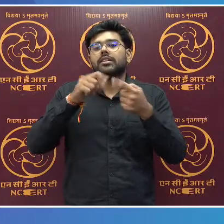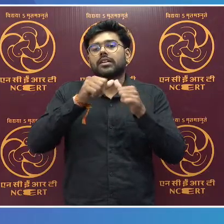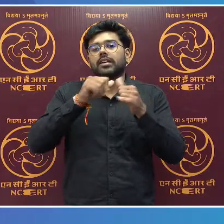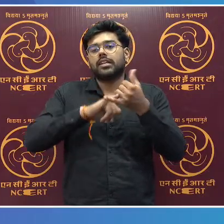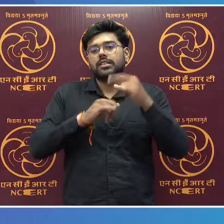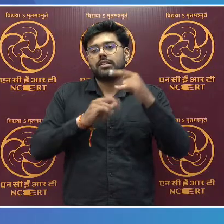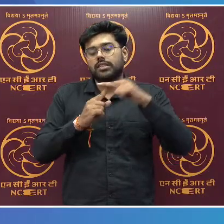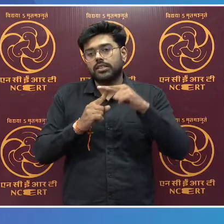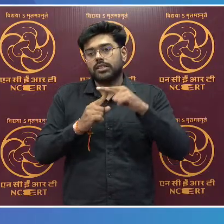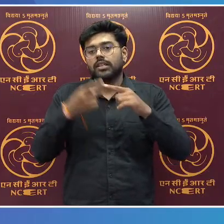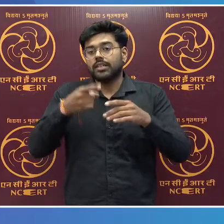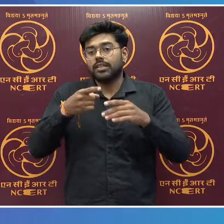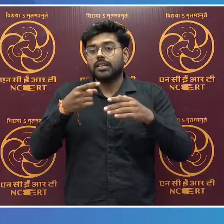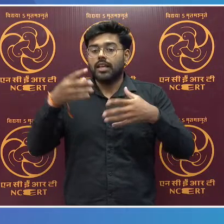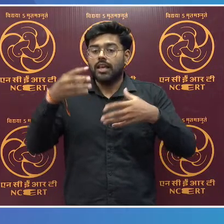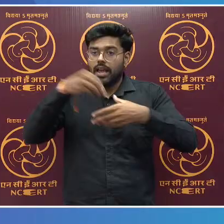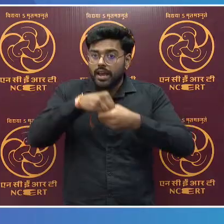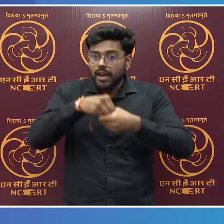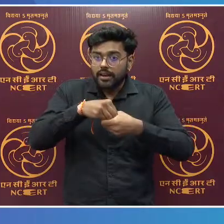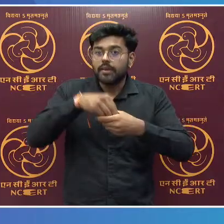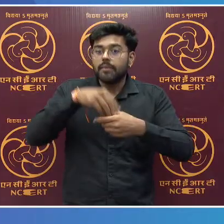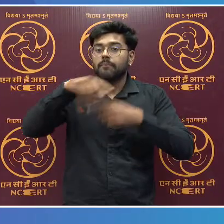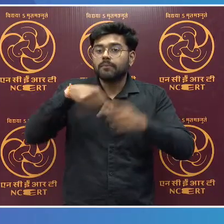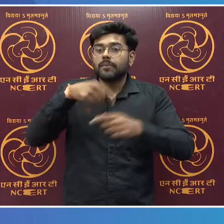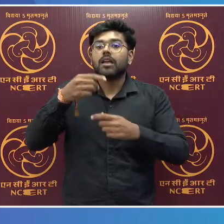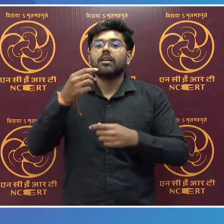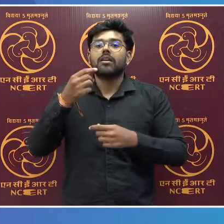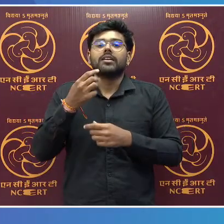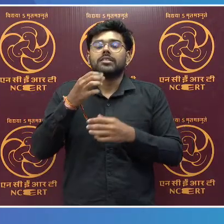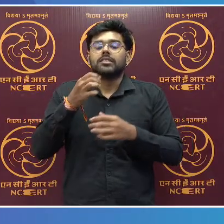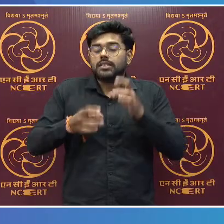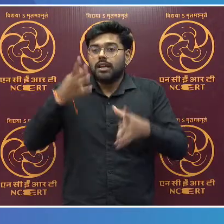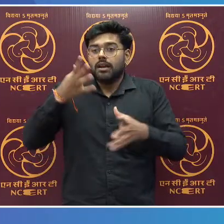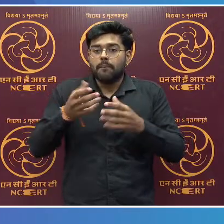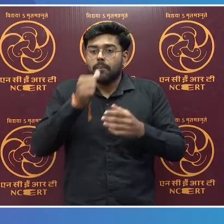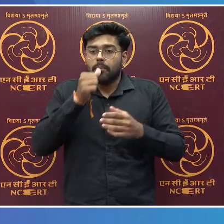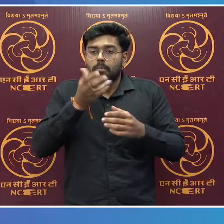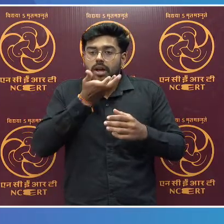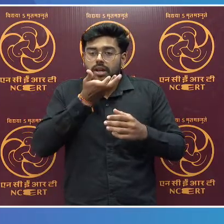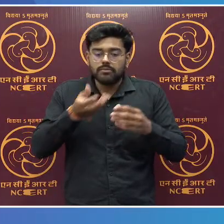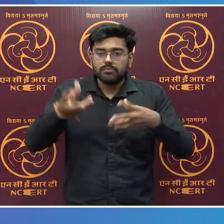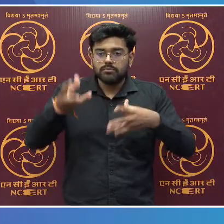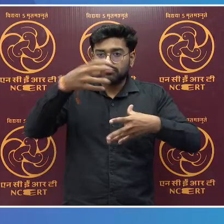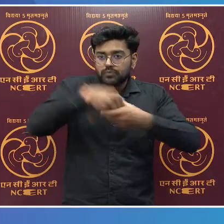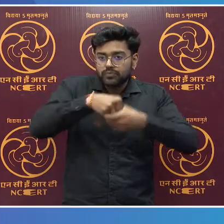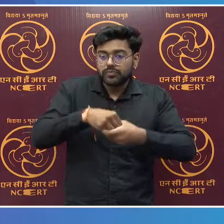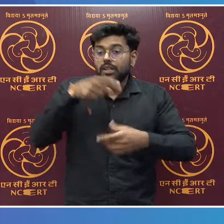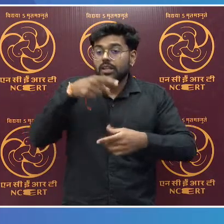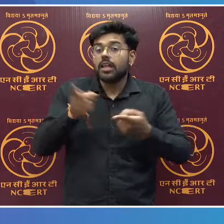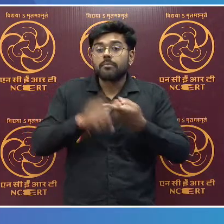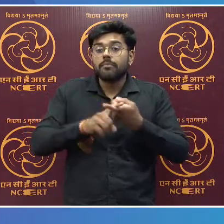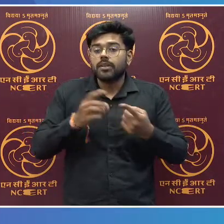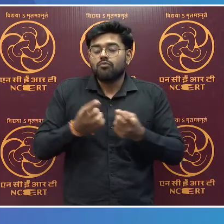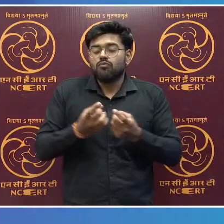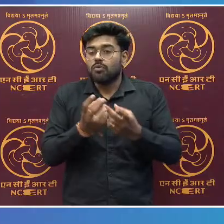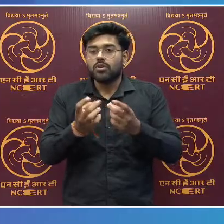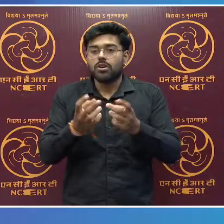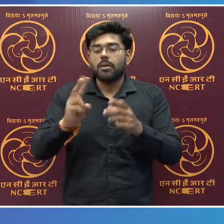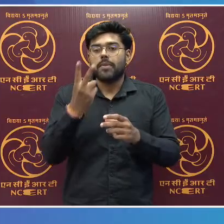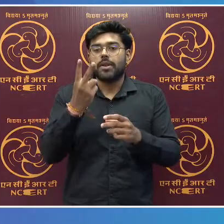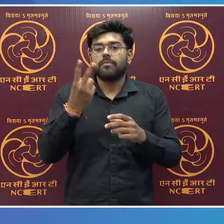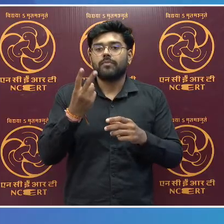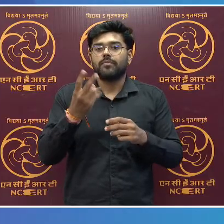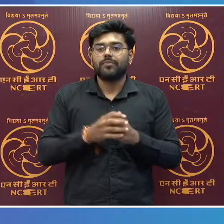with hot water. Now yeast, what yeast is doing? It is multiplying. Now wheat has